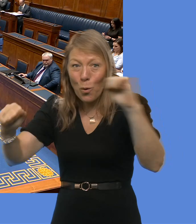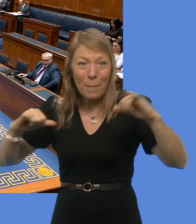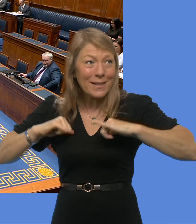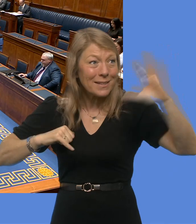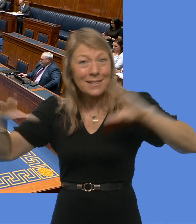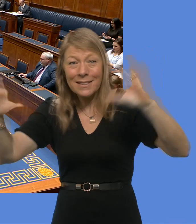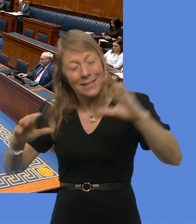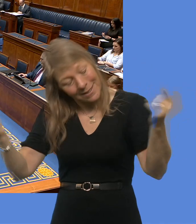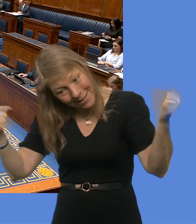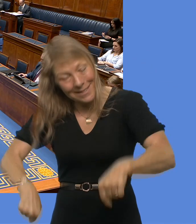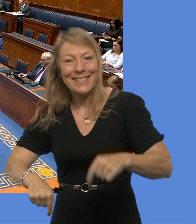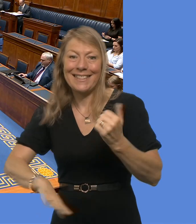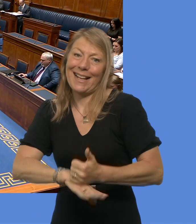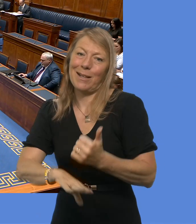Irwin.